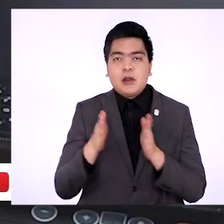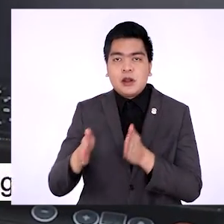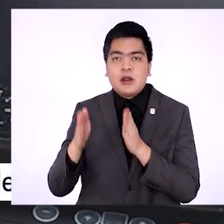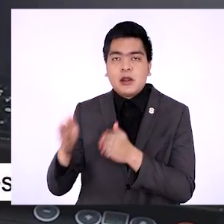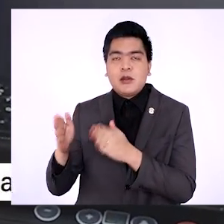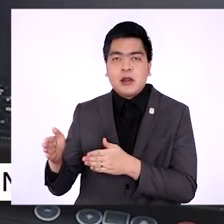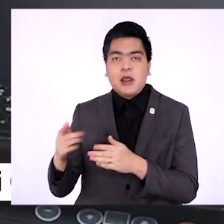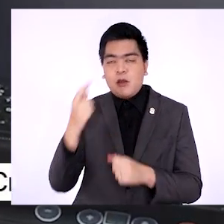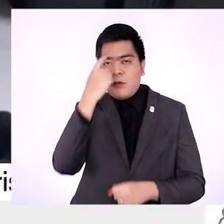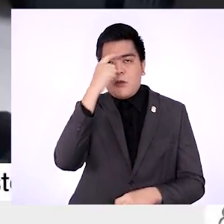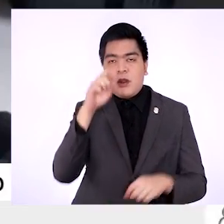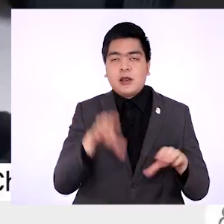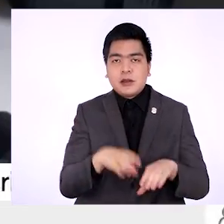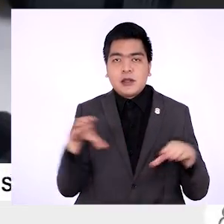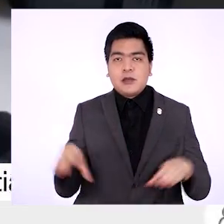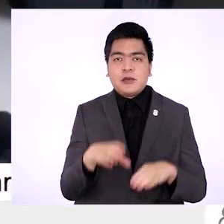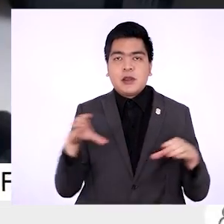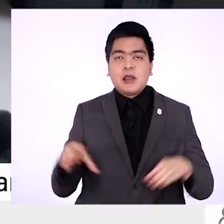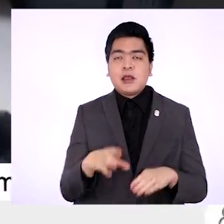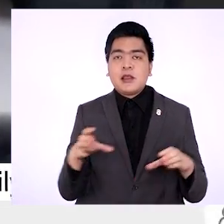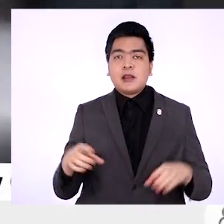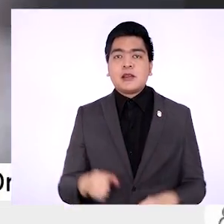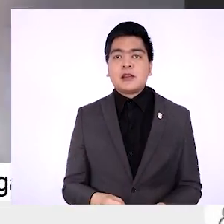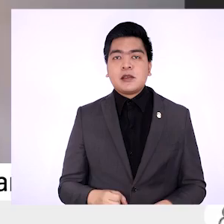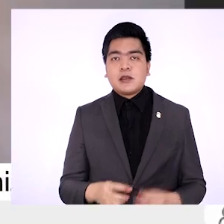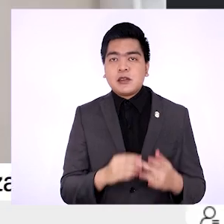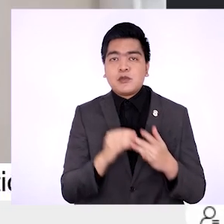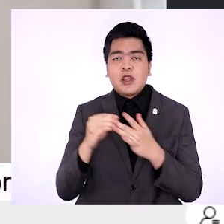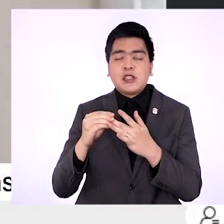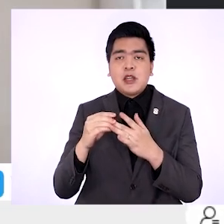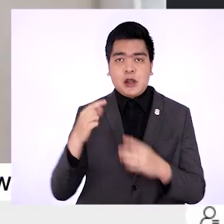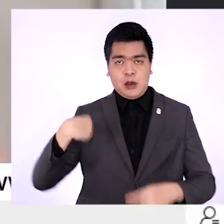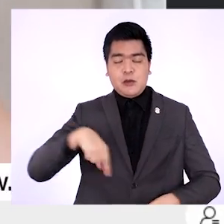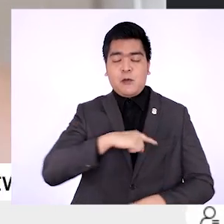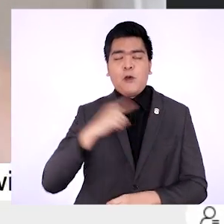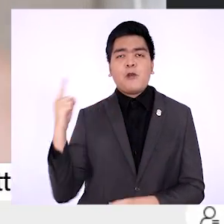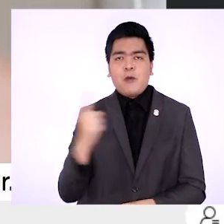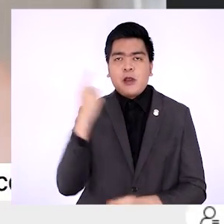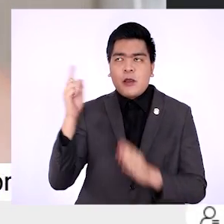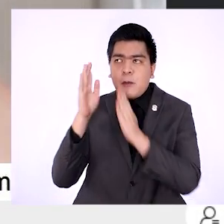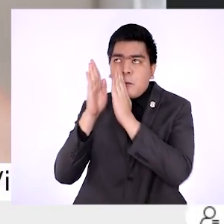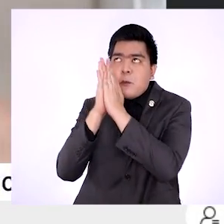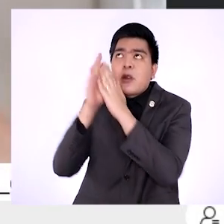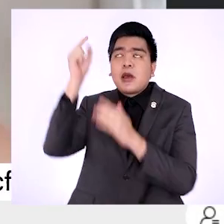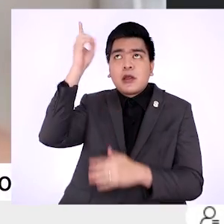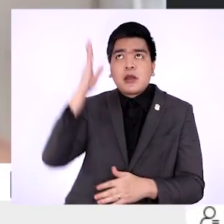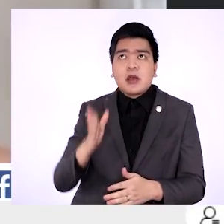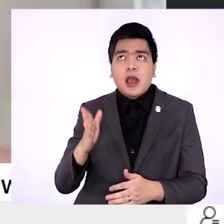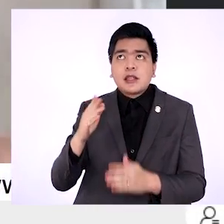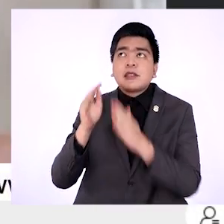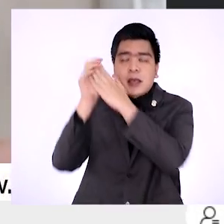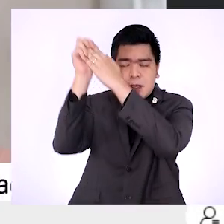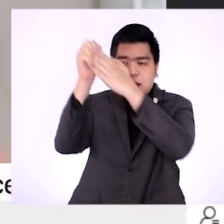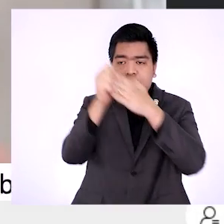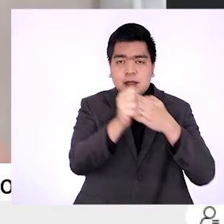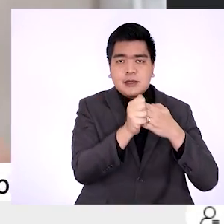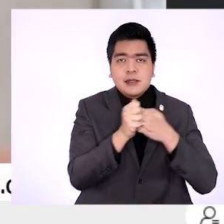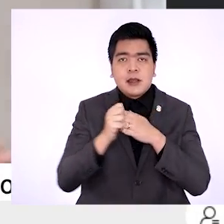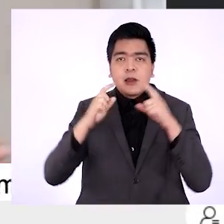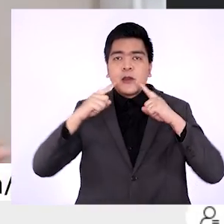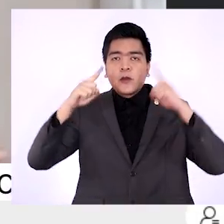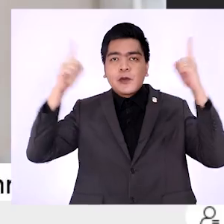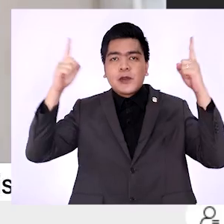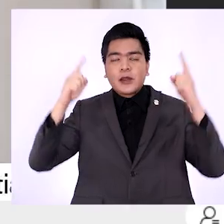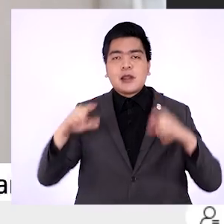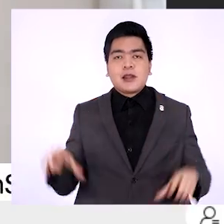need for the activity. And of course, we always pray to our Lord God to always ask for His guidance in the success of